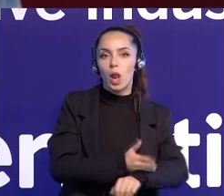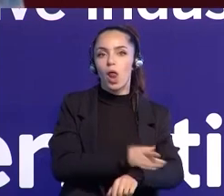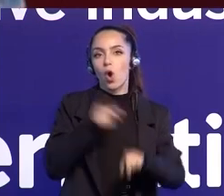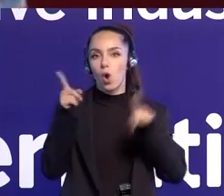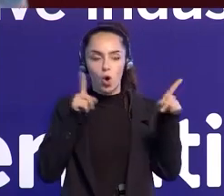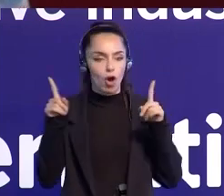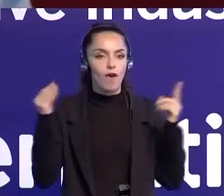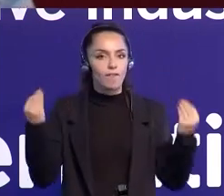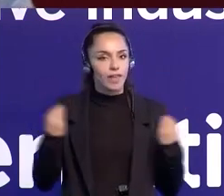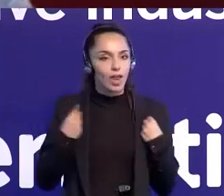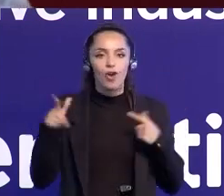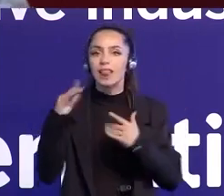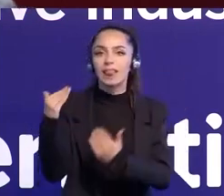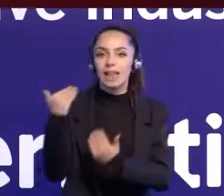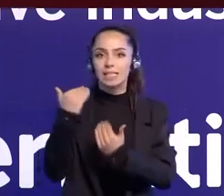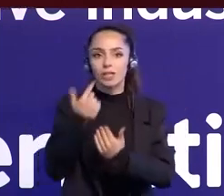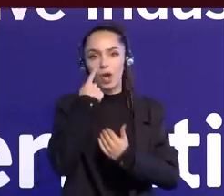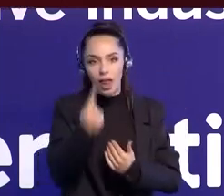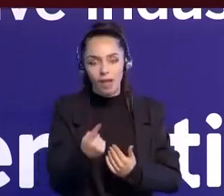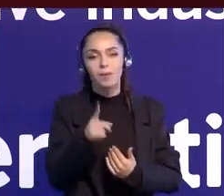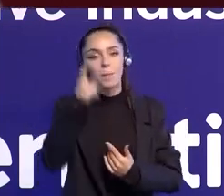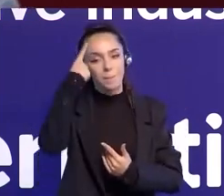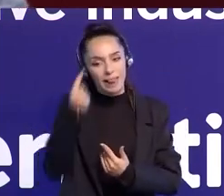success. So there have been a lot of